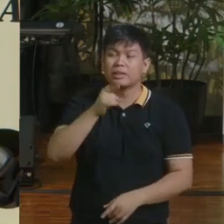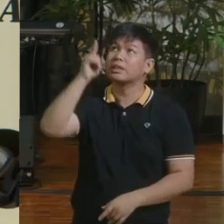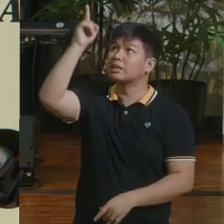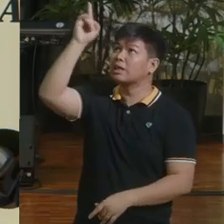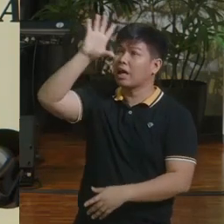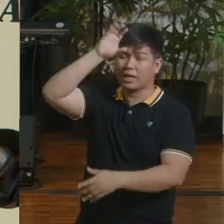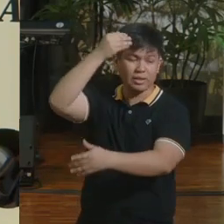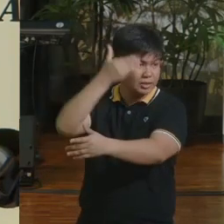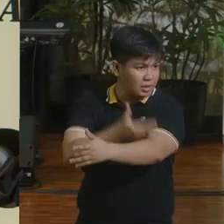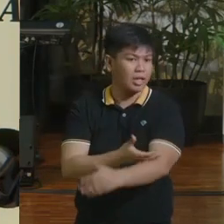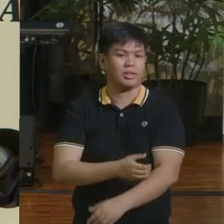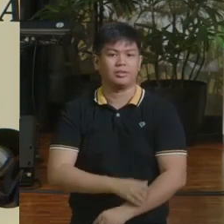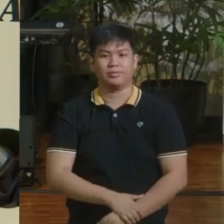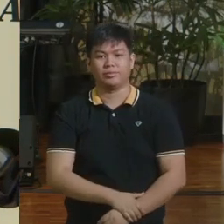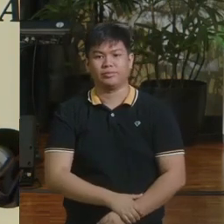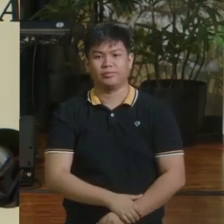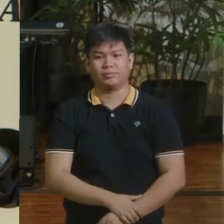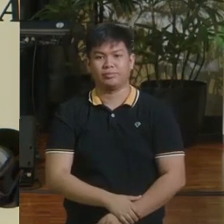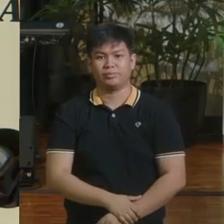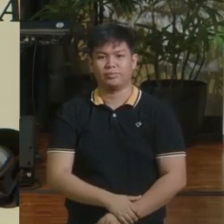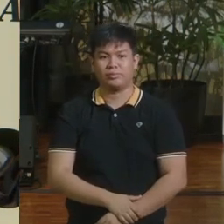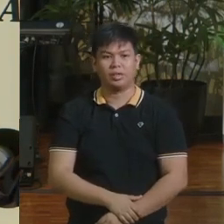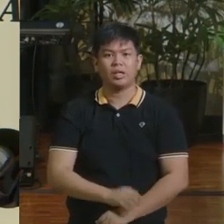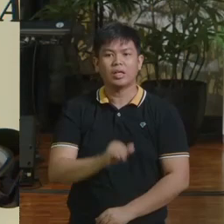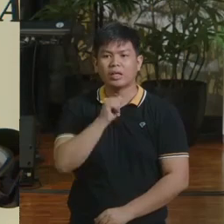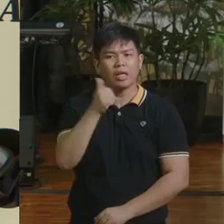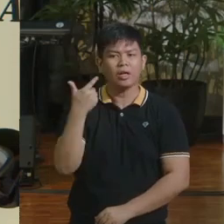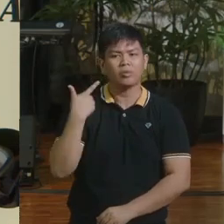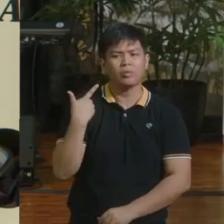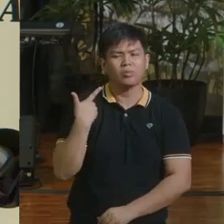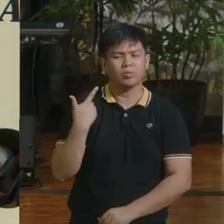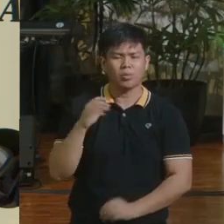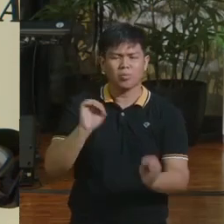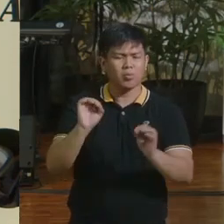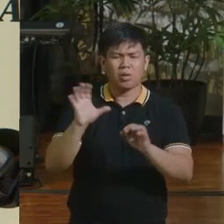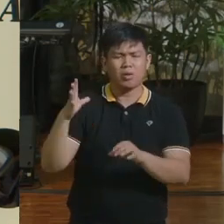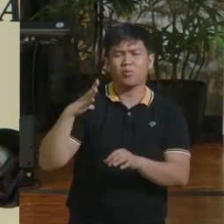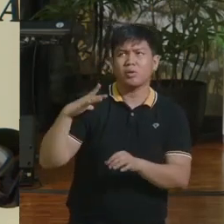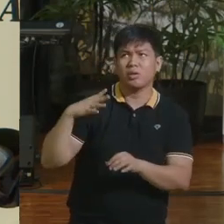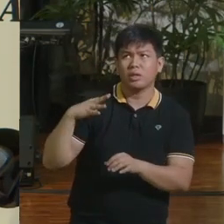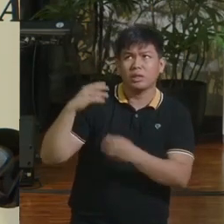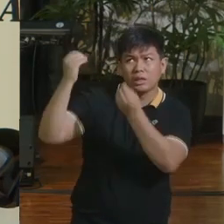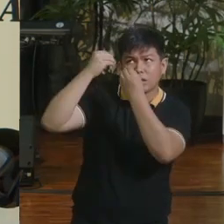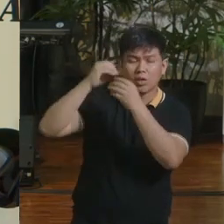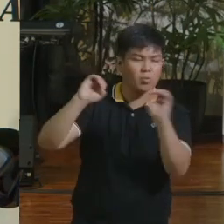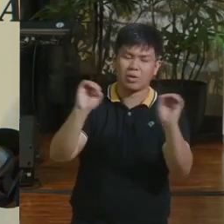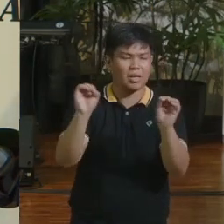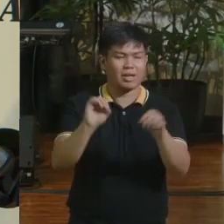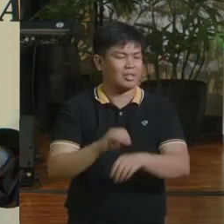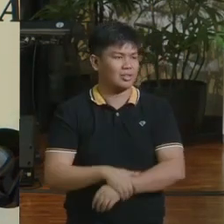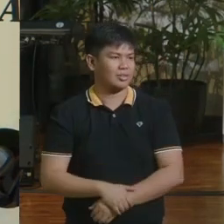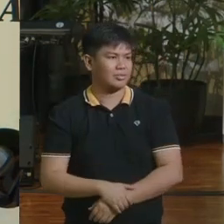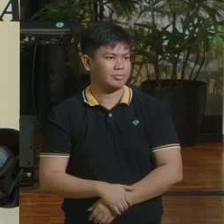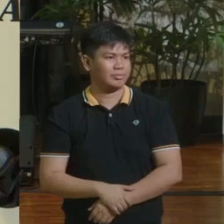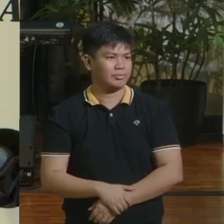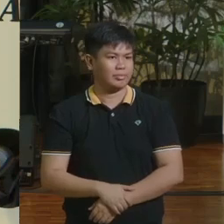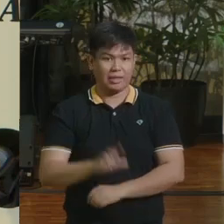God. Immediately. Walang nagturo sa kanya, 3 days siyang